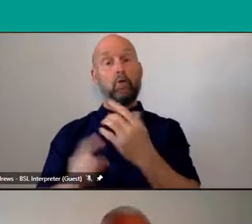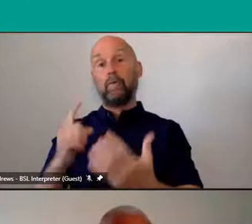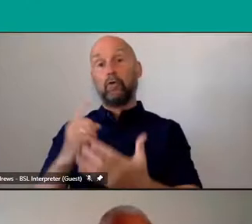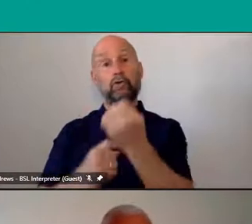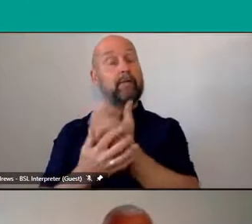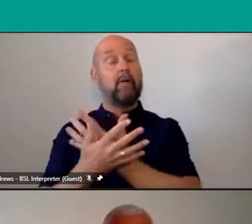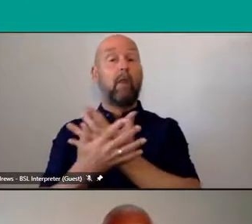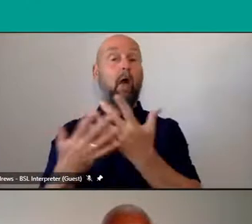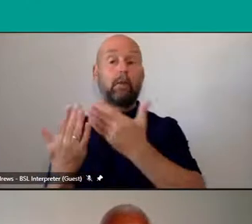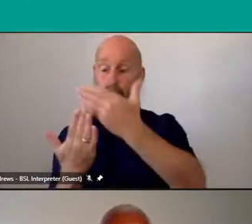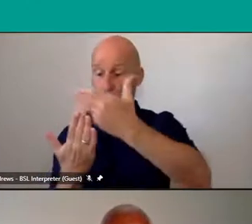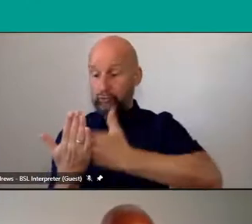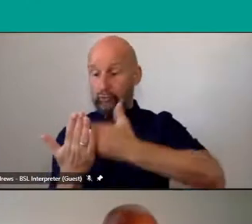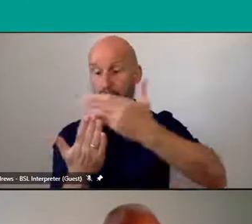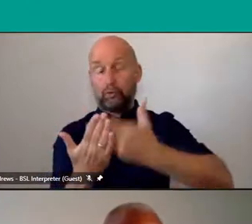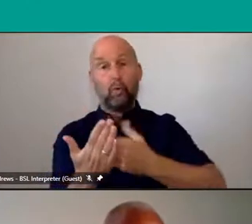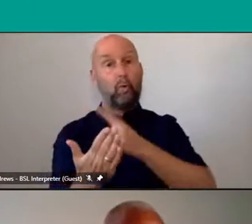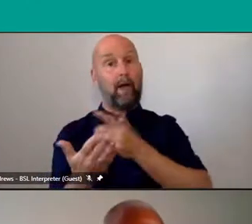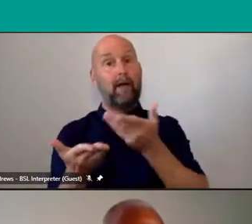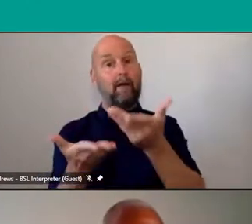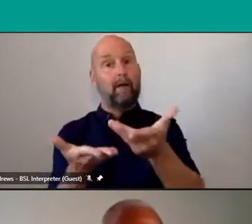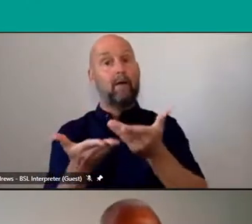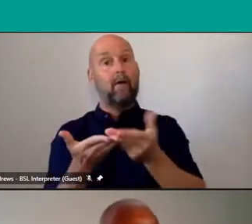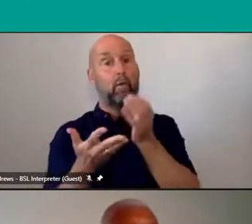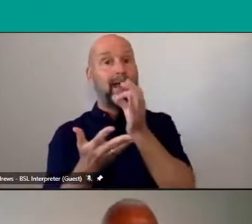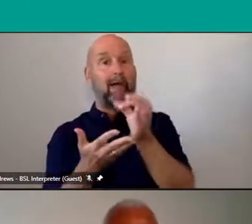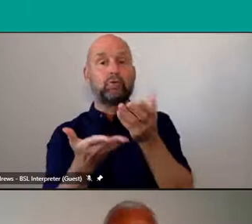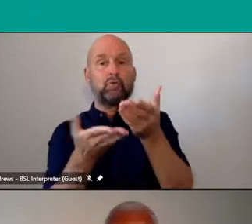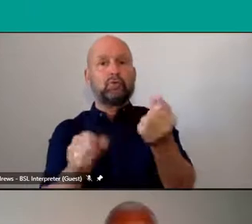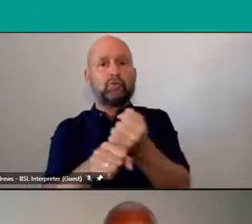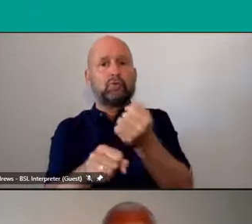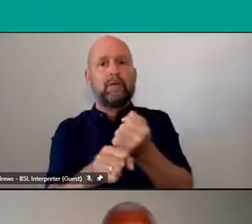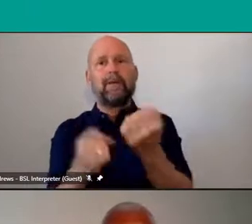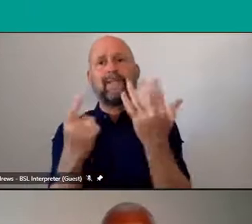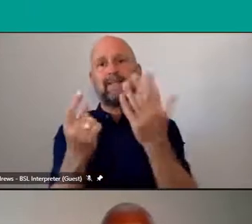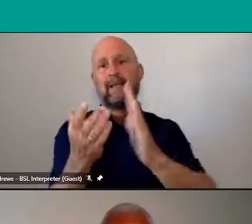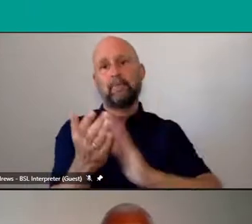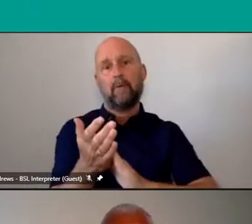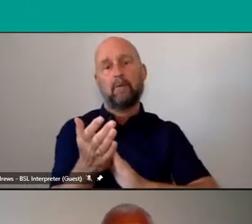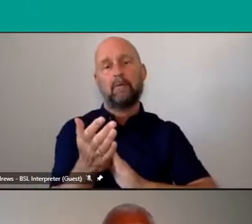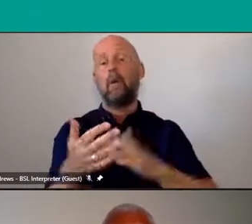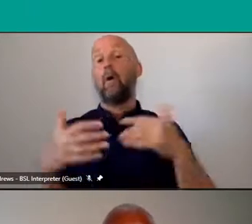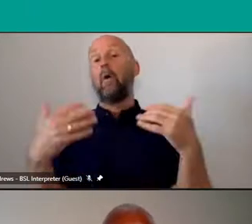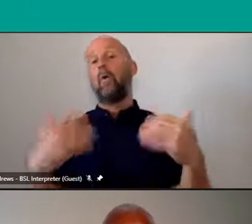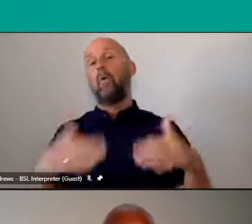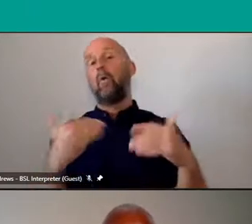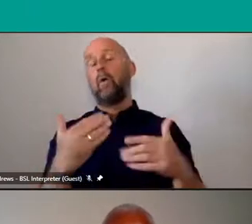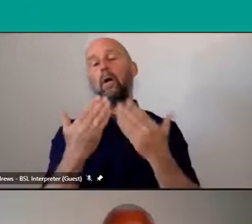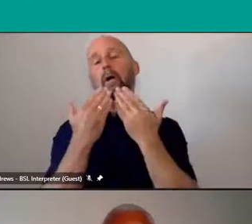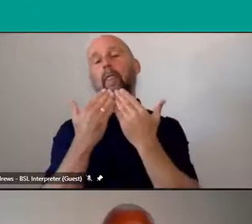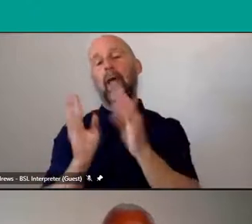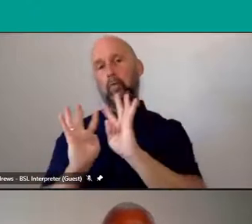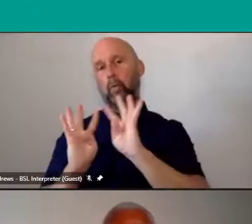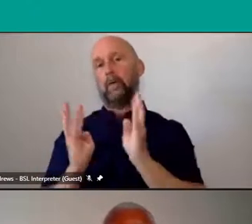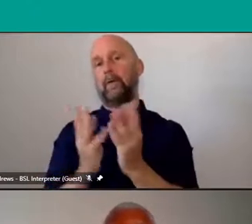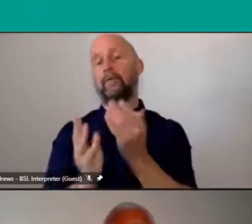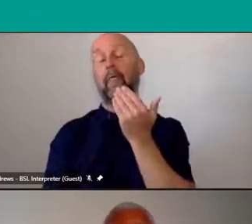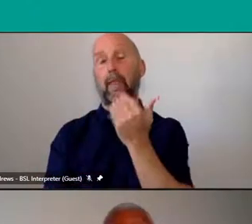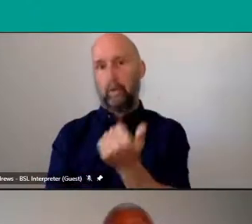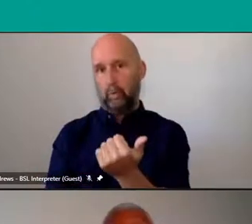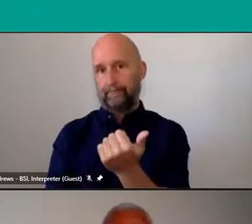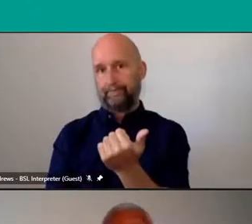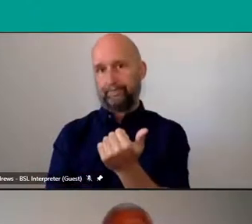much in the 6 months that we asked you to. It really is tremendous. So thank you for that work.